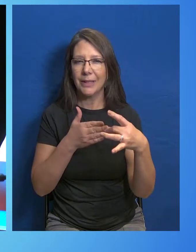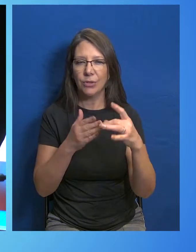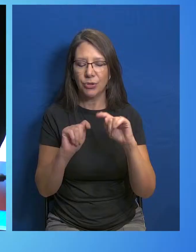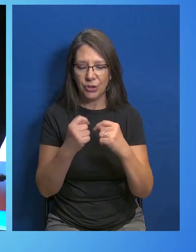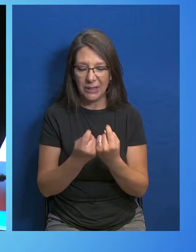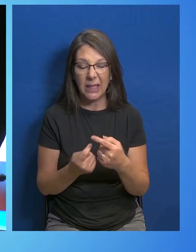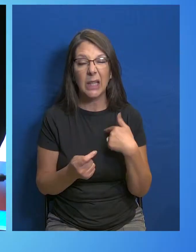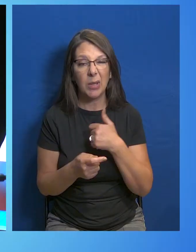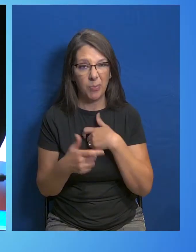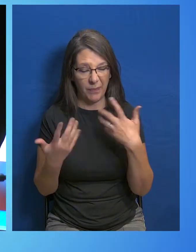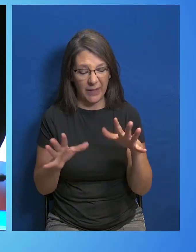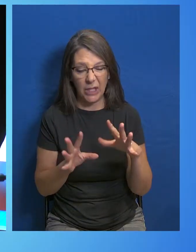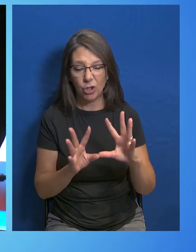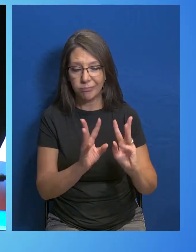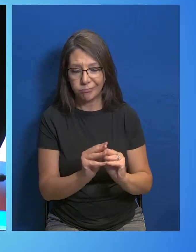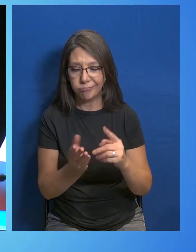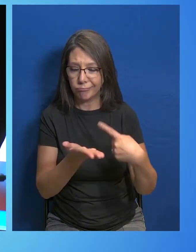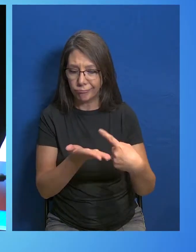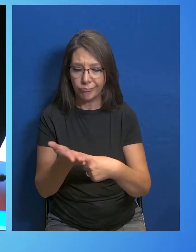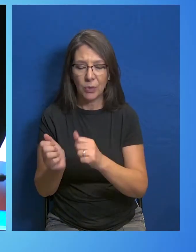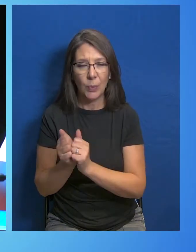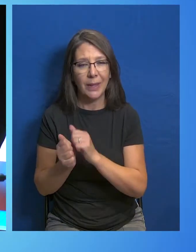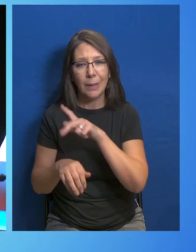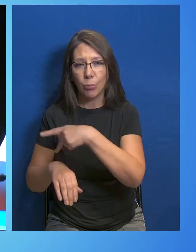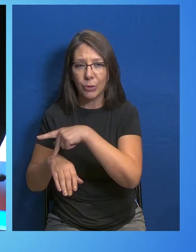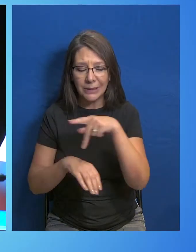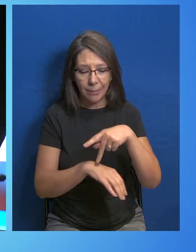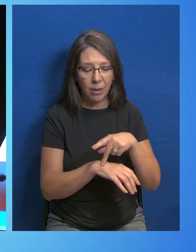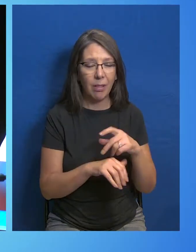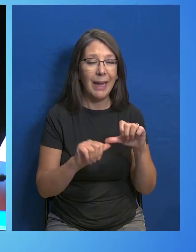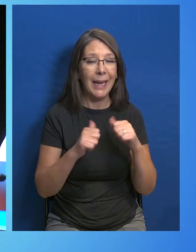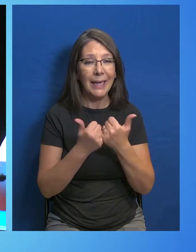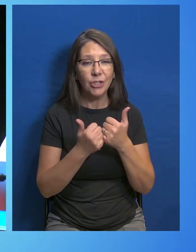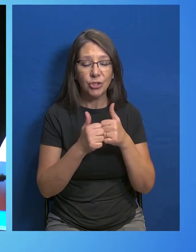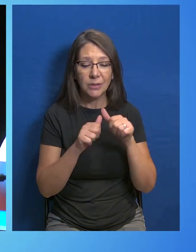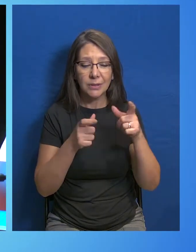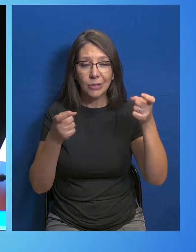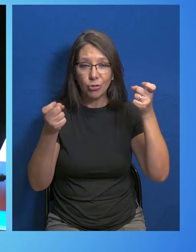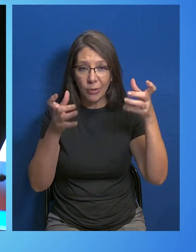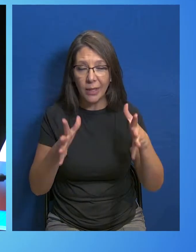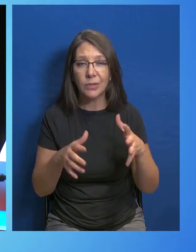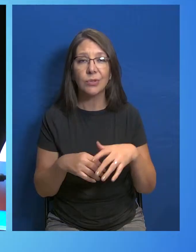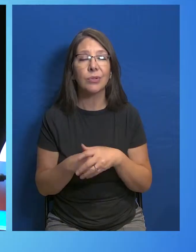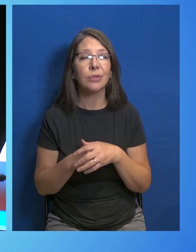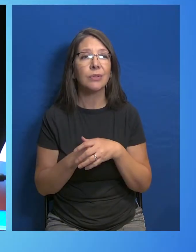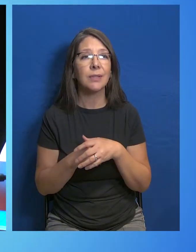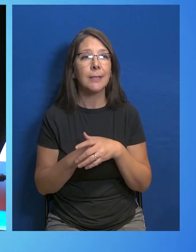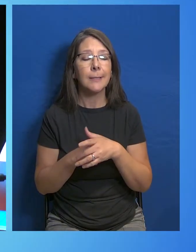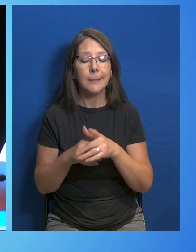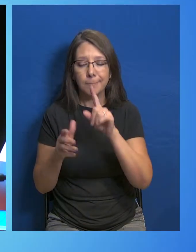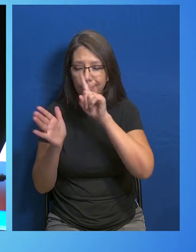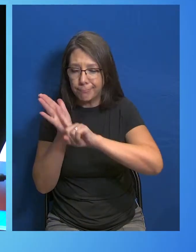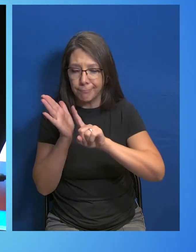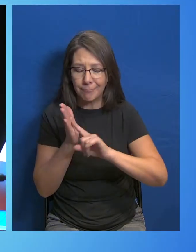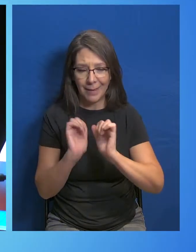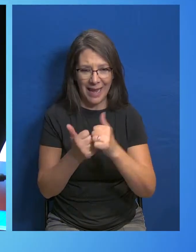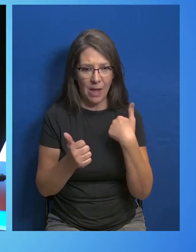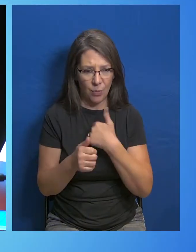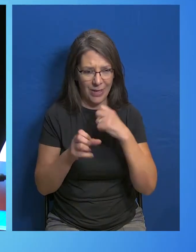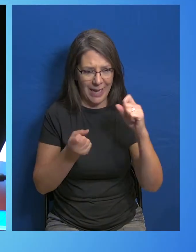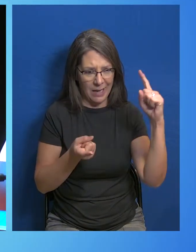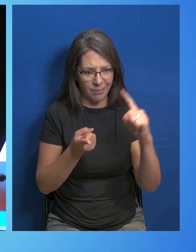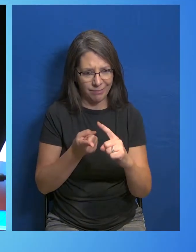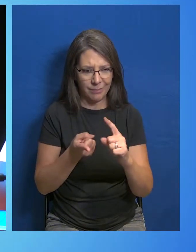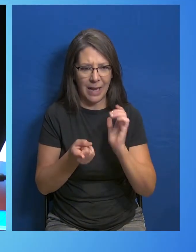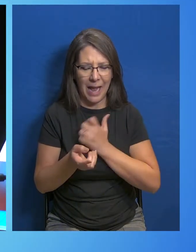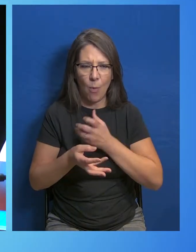school principals, all of the program and agency-wide directors. We've looked at opportunities to identify and reduce costs to help balance